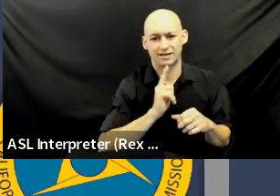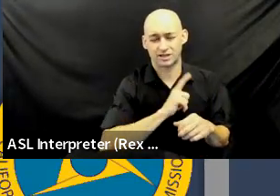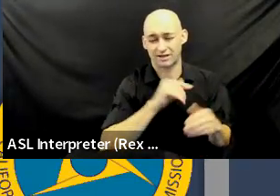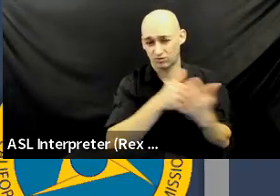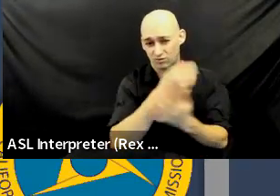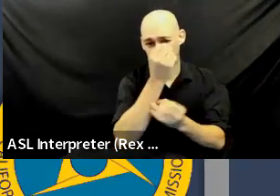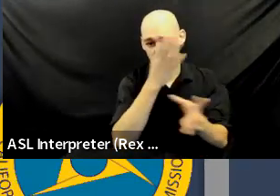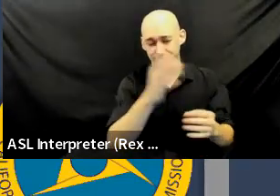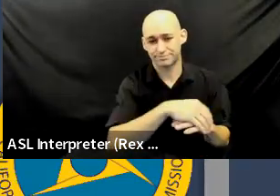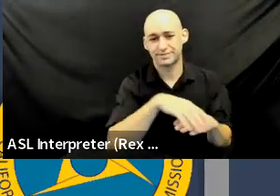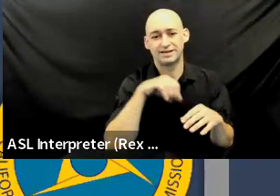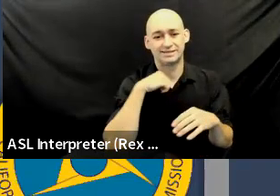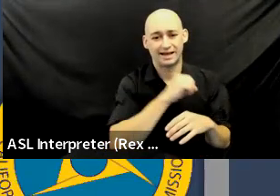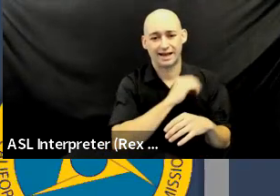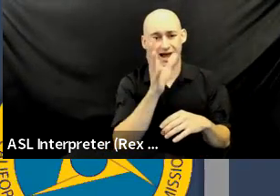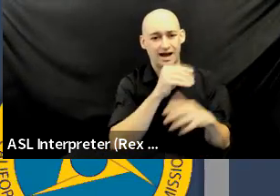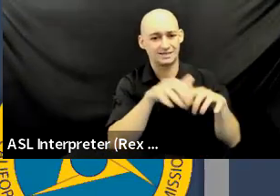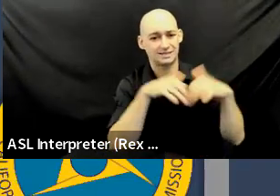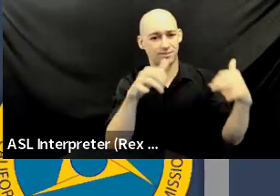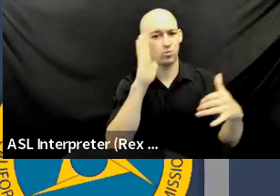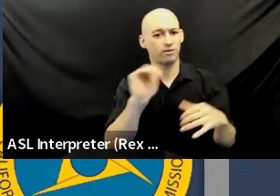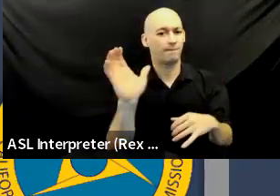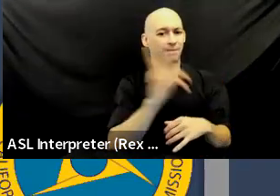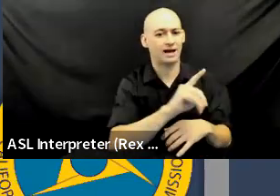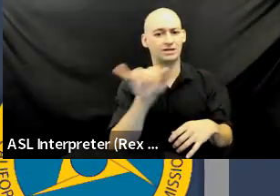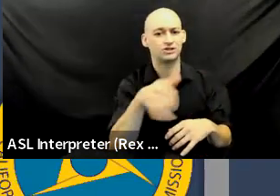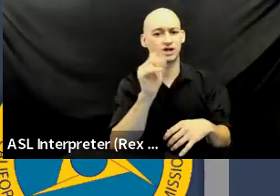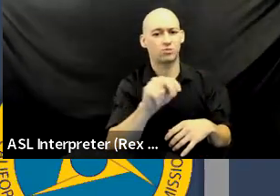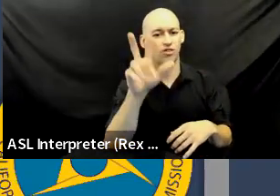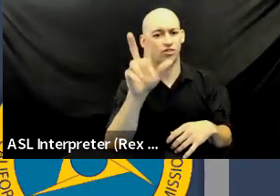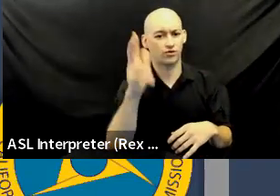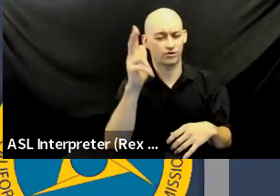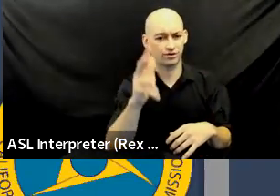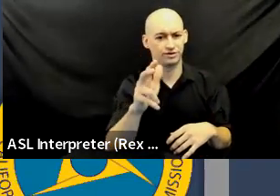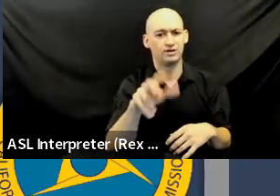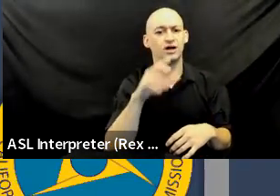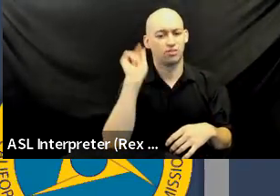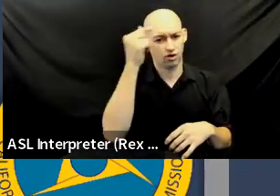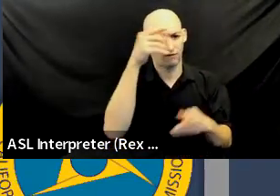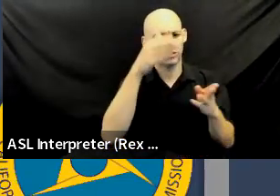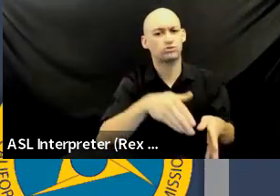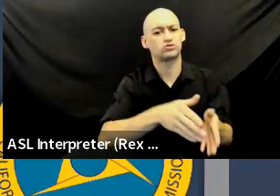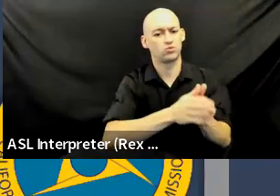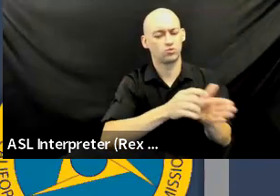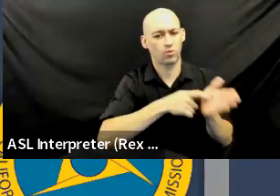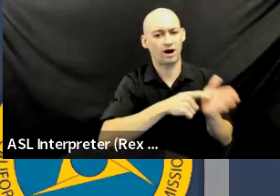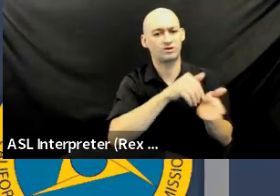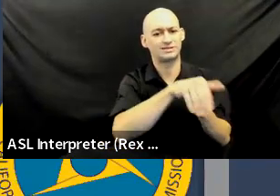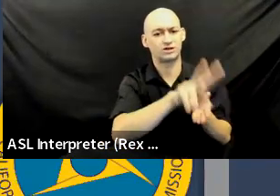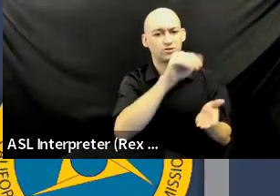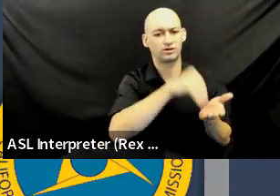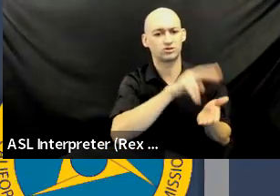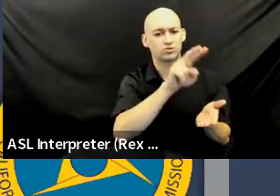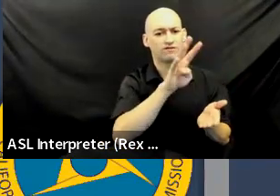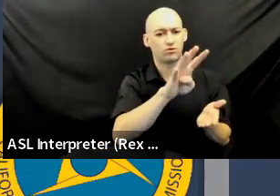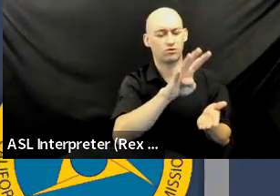the Senate and Assembly will return from interim recess on January 3rd, and the governor is required to submit his initial 2024-25